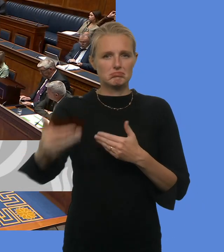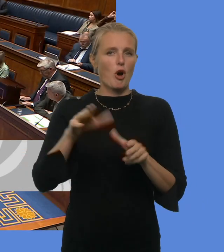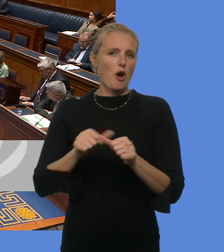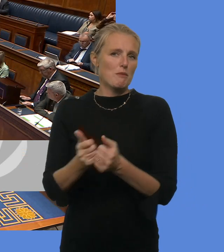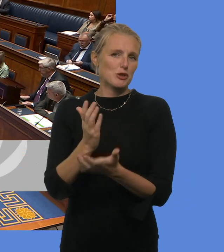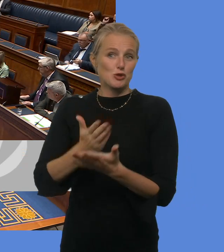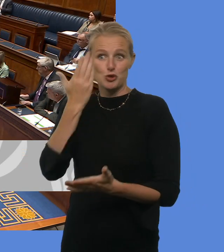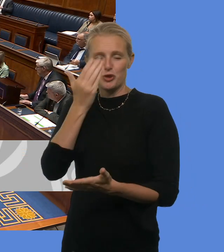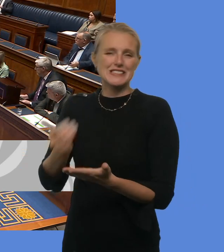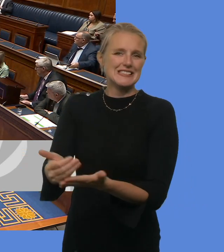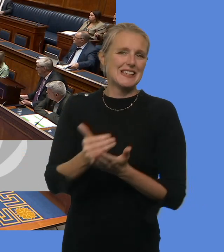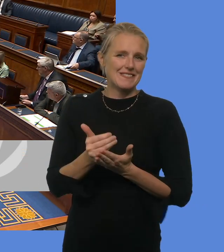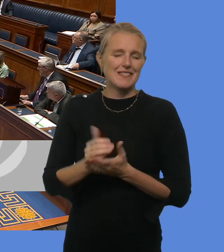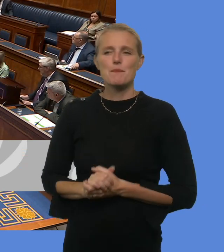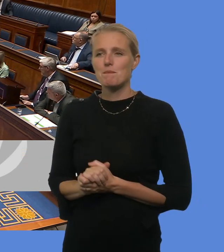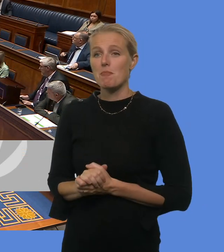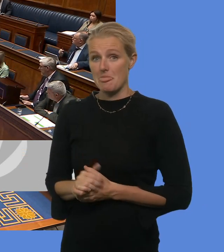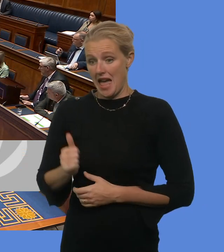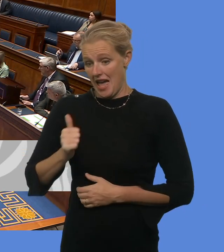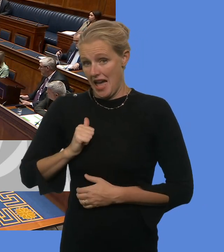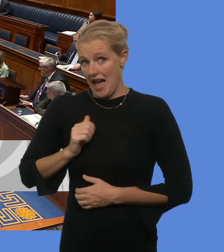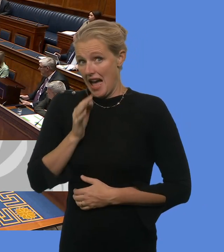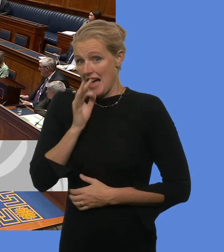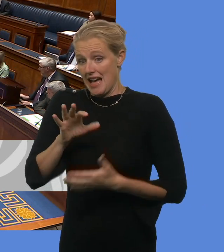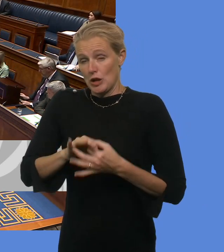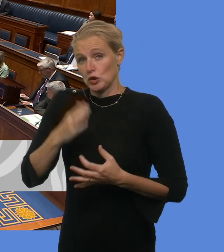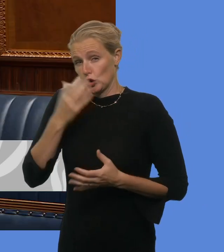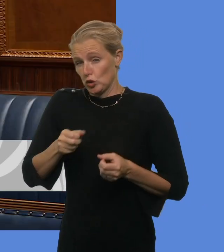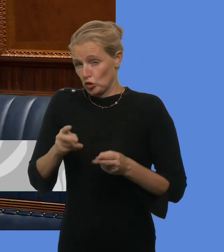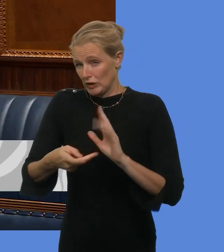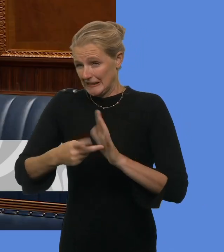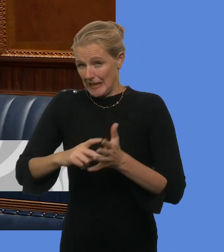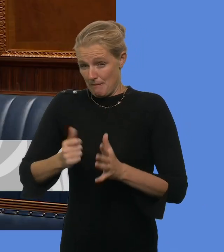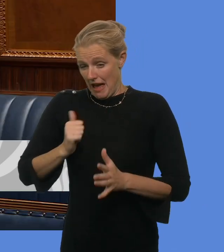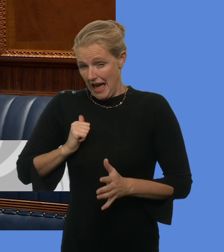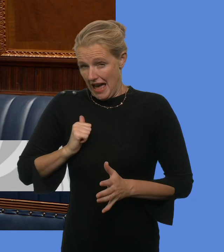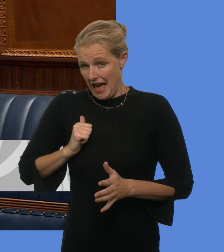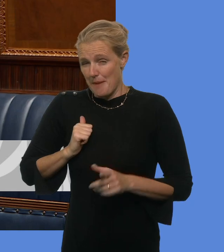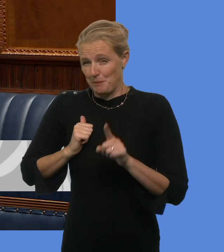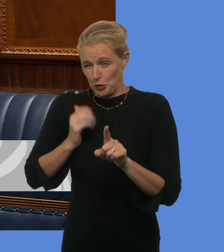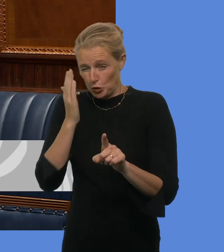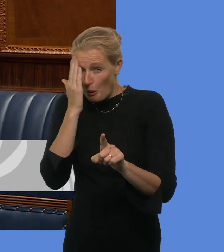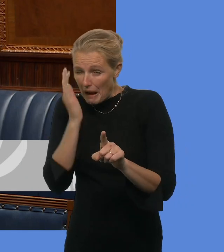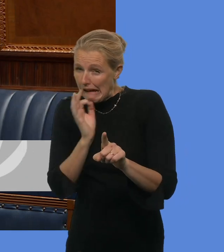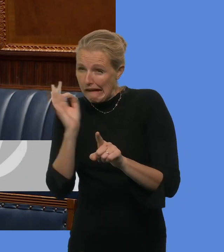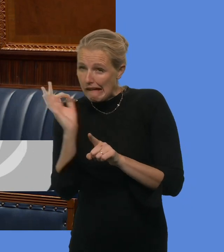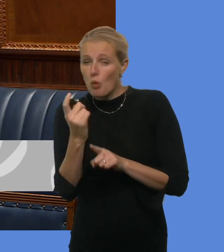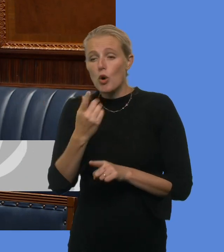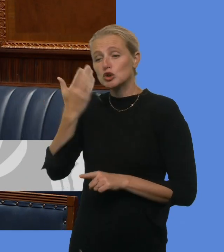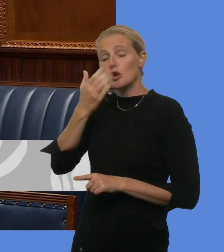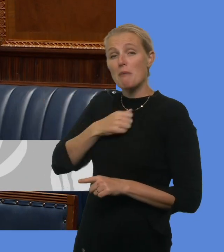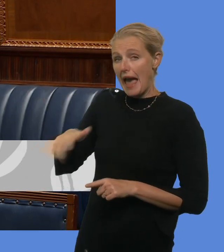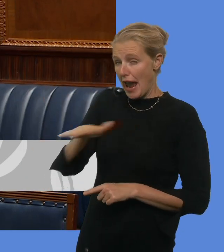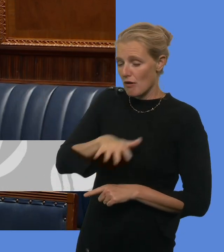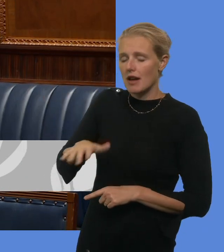I was due to ask you a question about the School Streets scheme, but I thank you for your answers not so far. If you'll indulge me, I will say there's a school in my constituency where